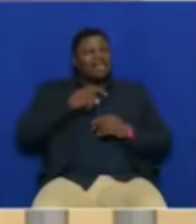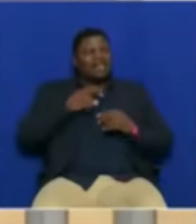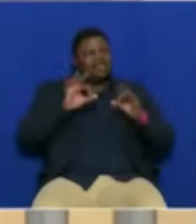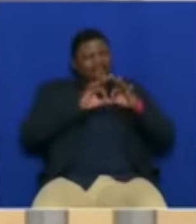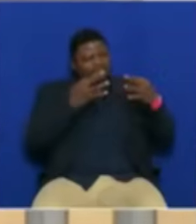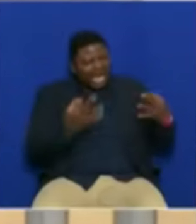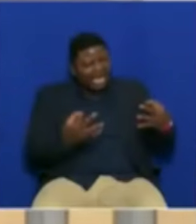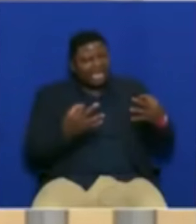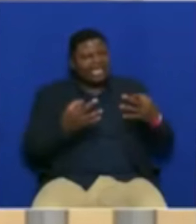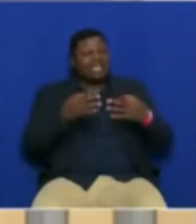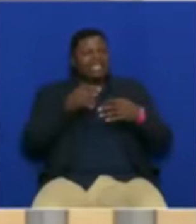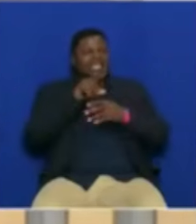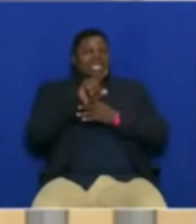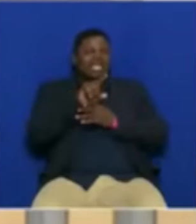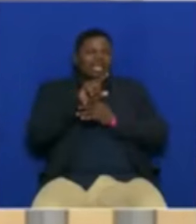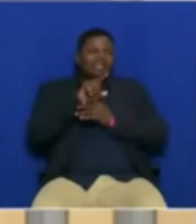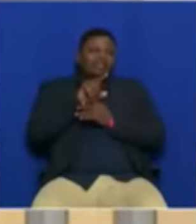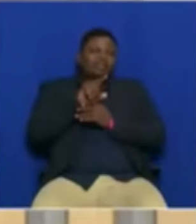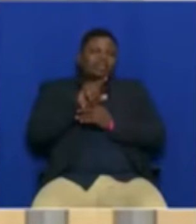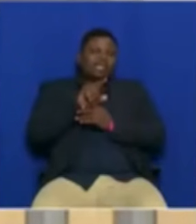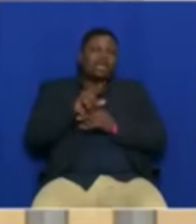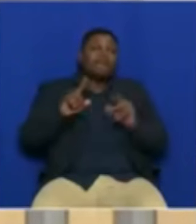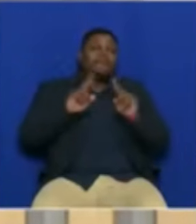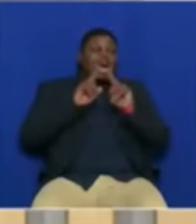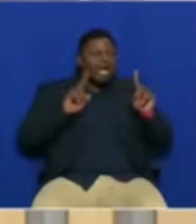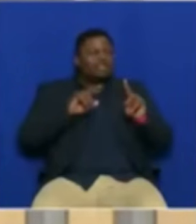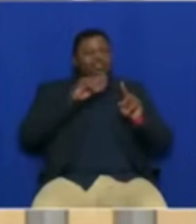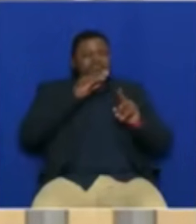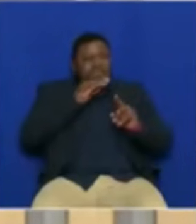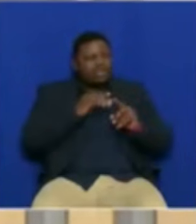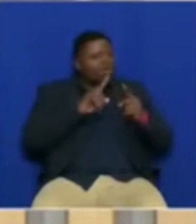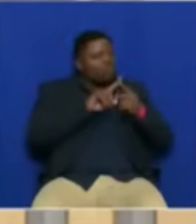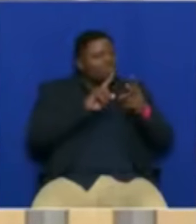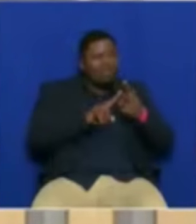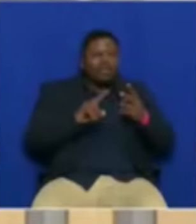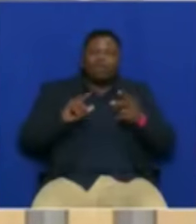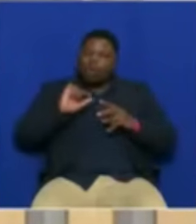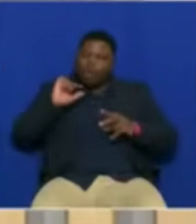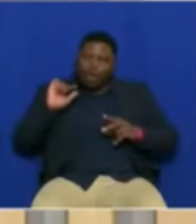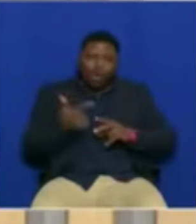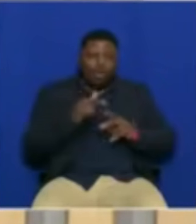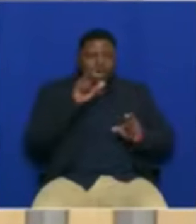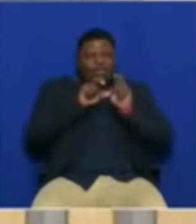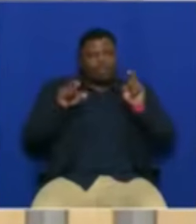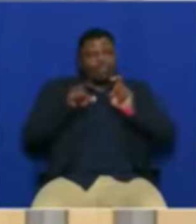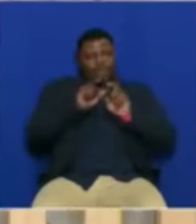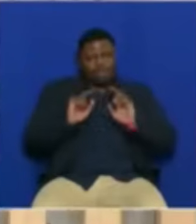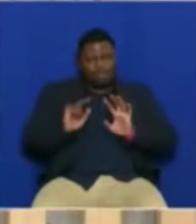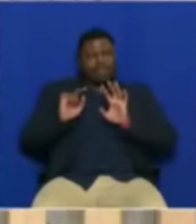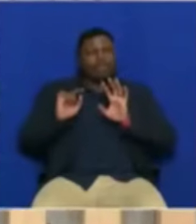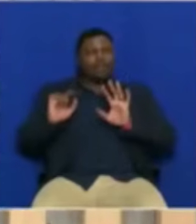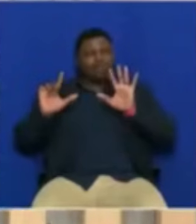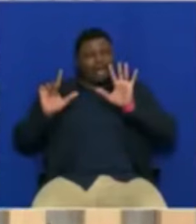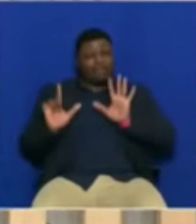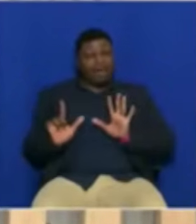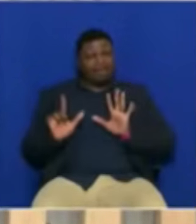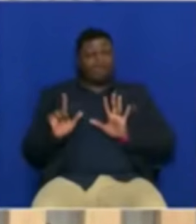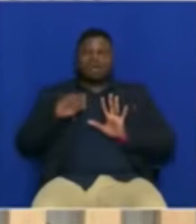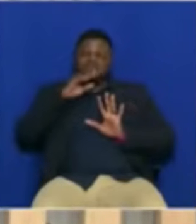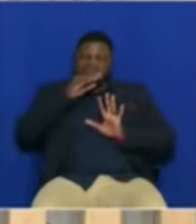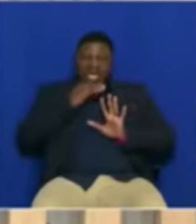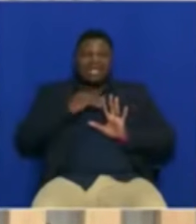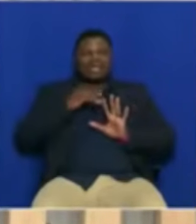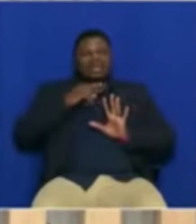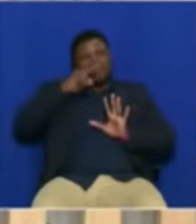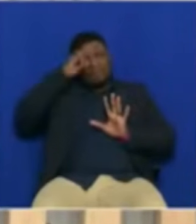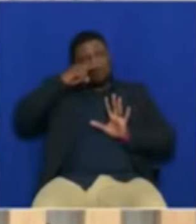file for this. We want all the files to look at holistically what is there. And presumably all those investigations are backed up by